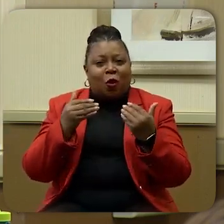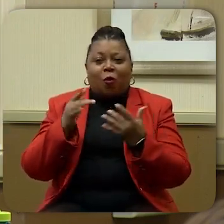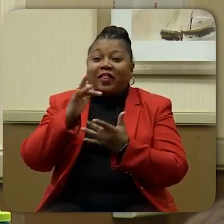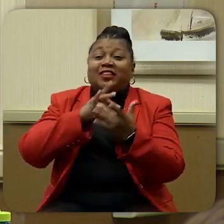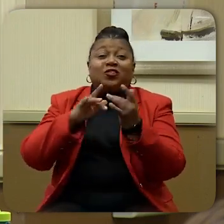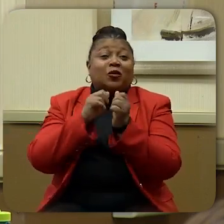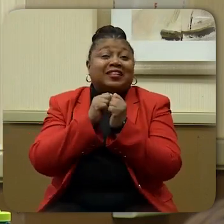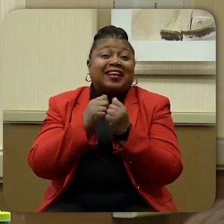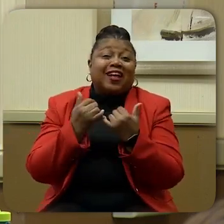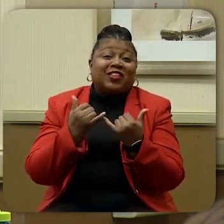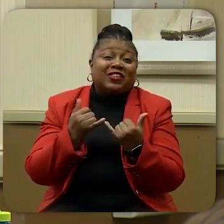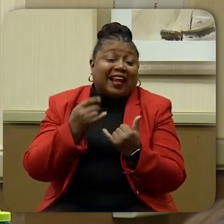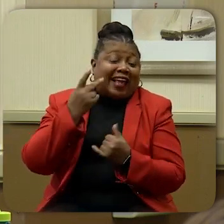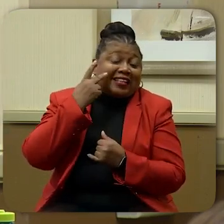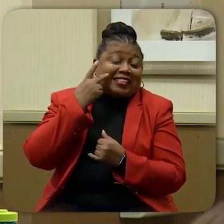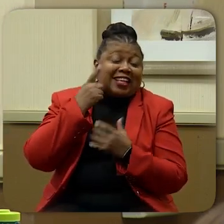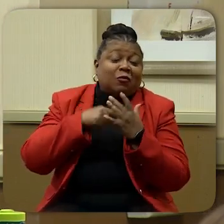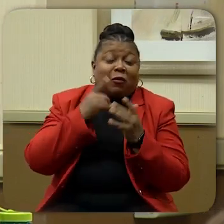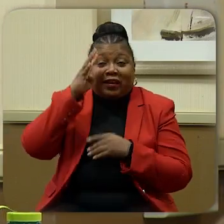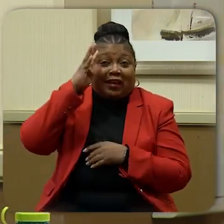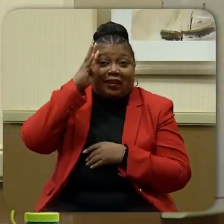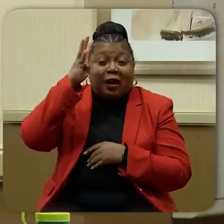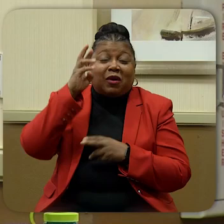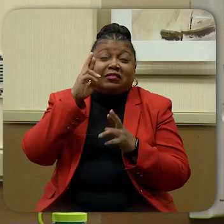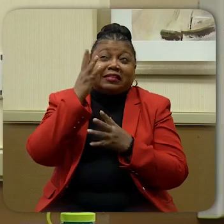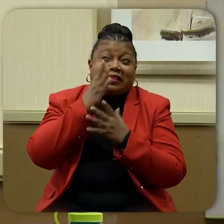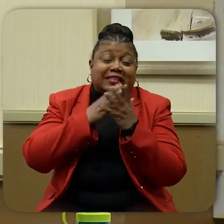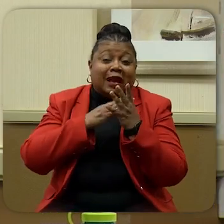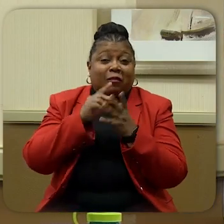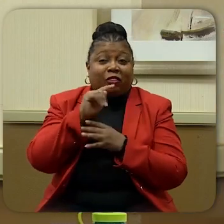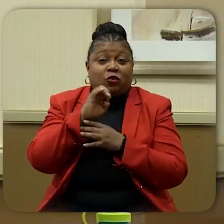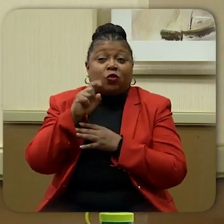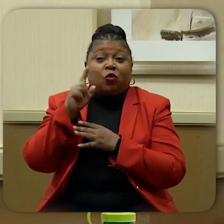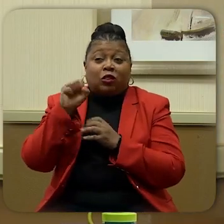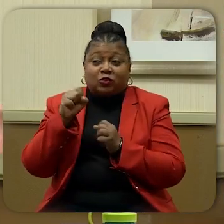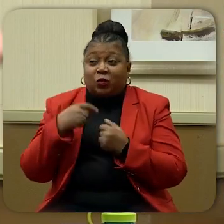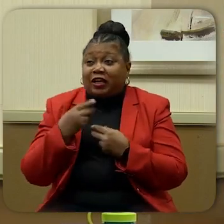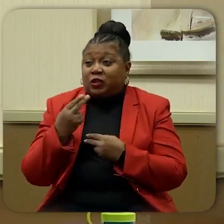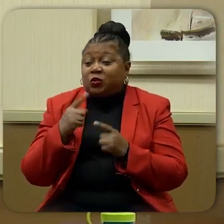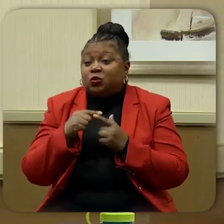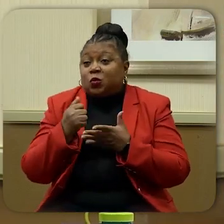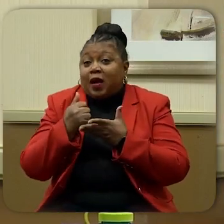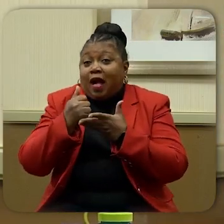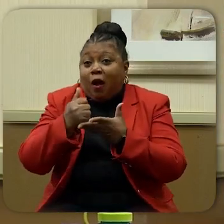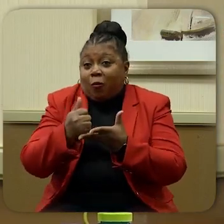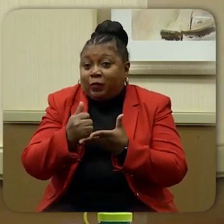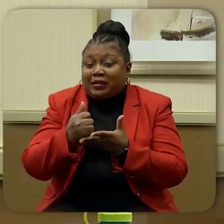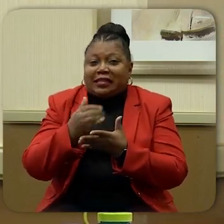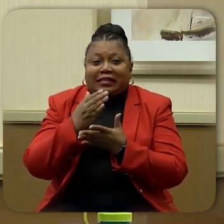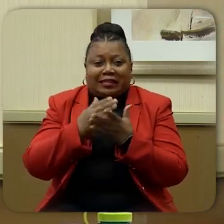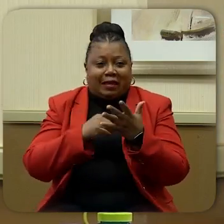journey together today and see what we can come up with. Hopefully some of the tools we can use will help